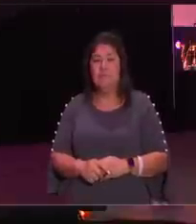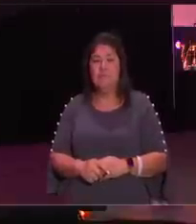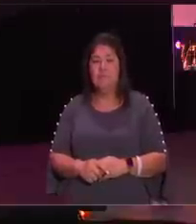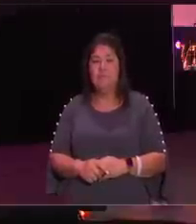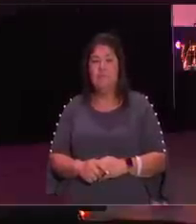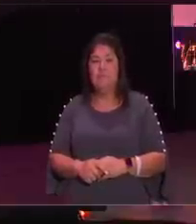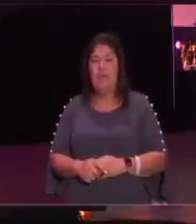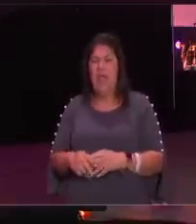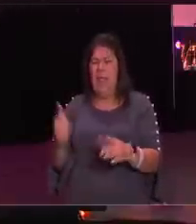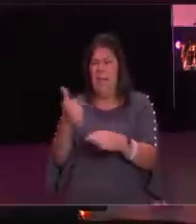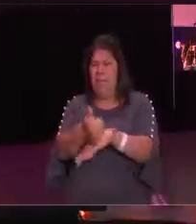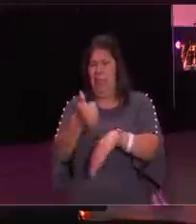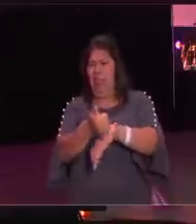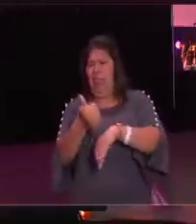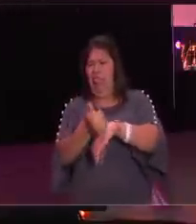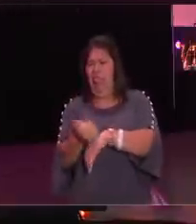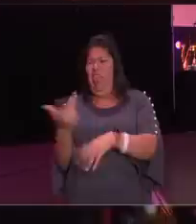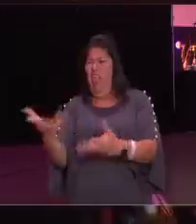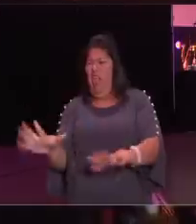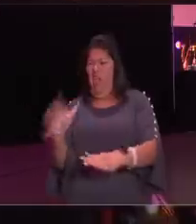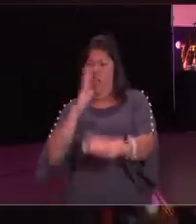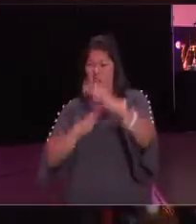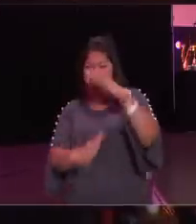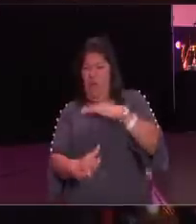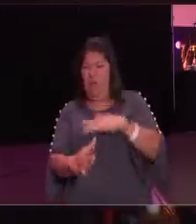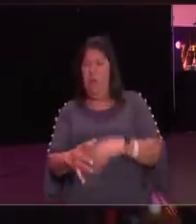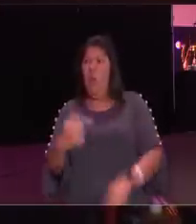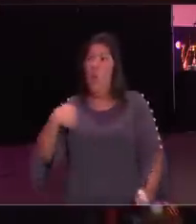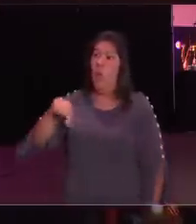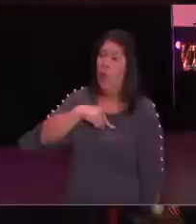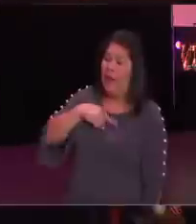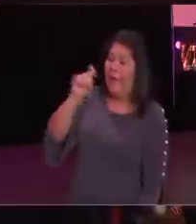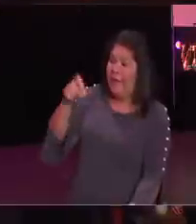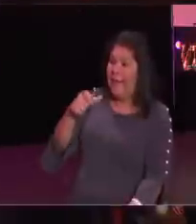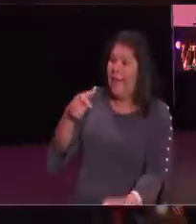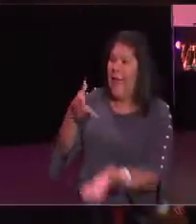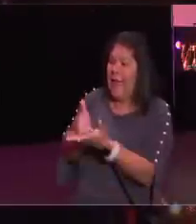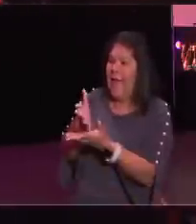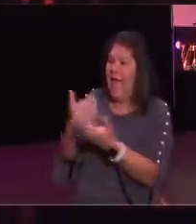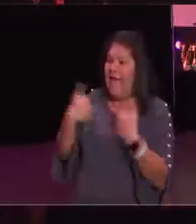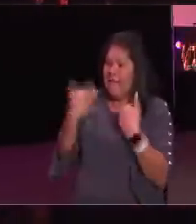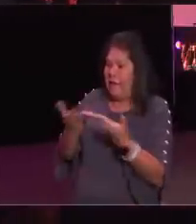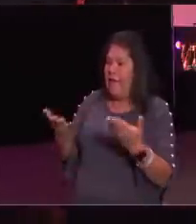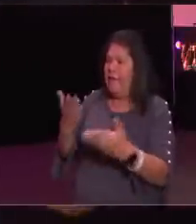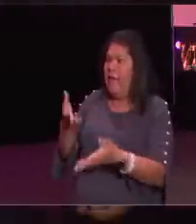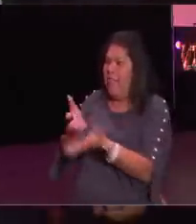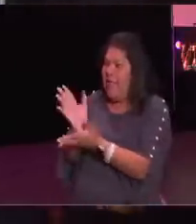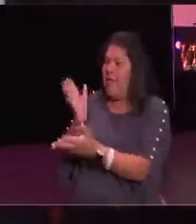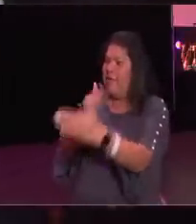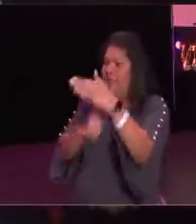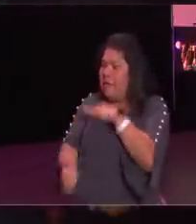Let's quit blaming them that they don't want to submit. We've got to give them something to submit to.